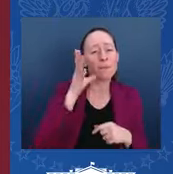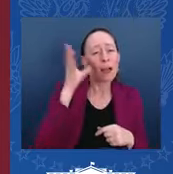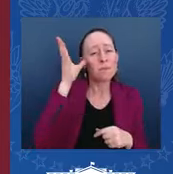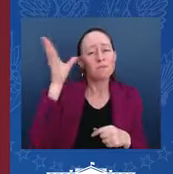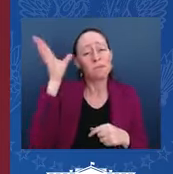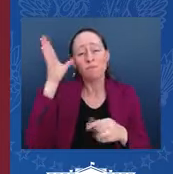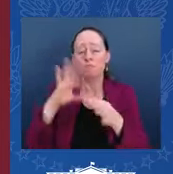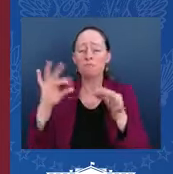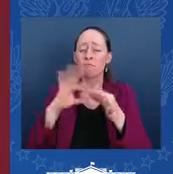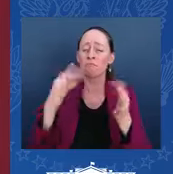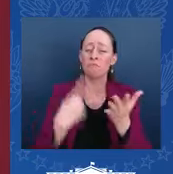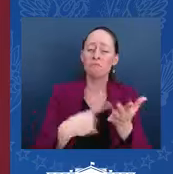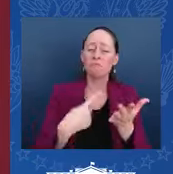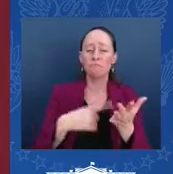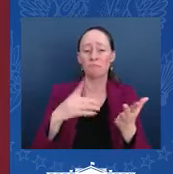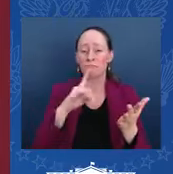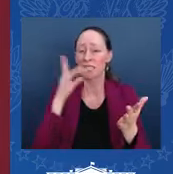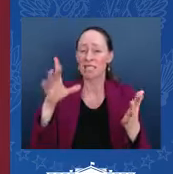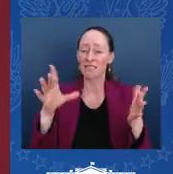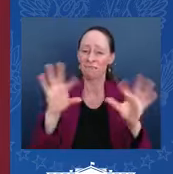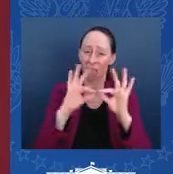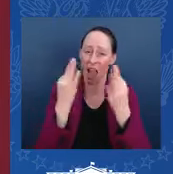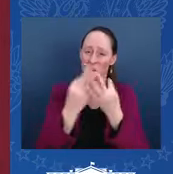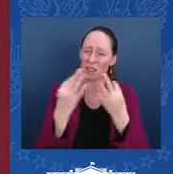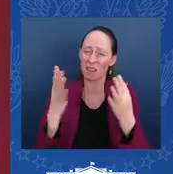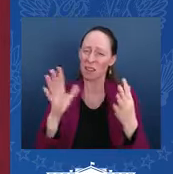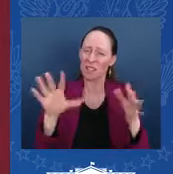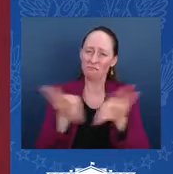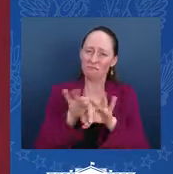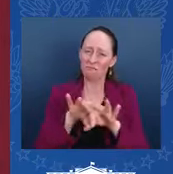end. And